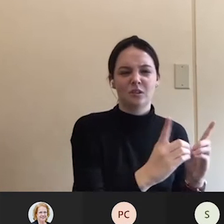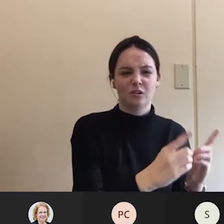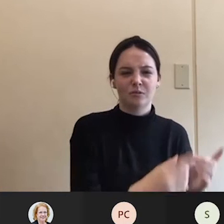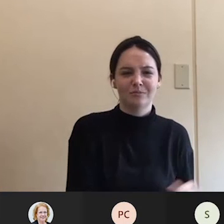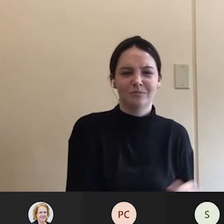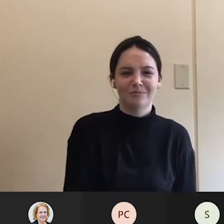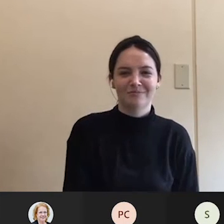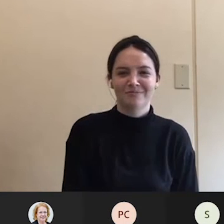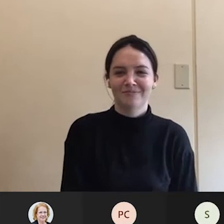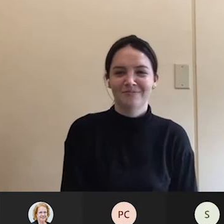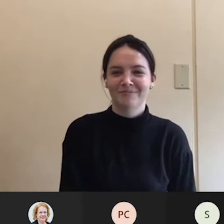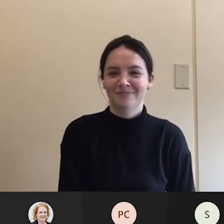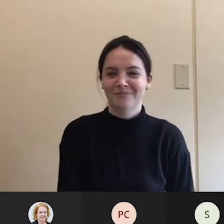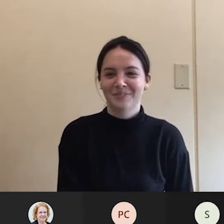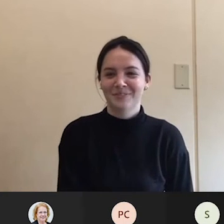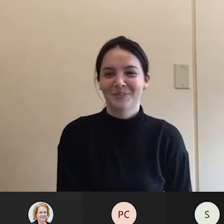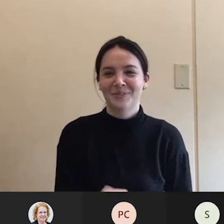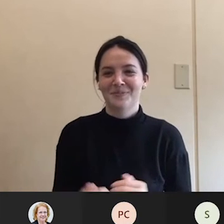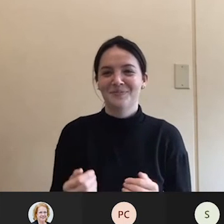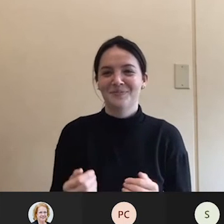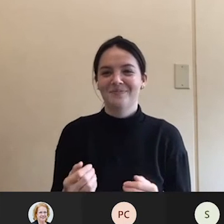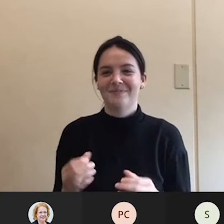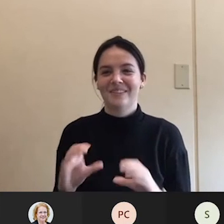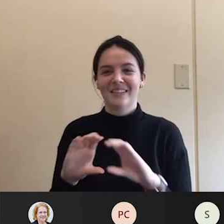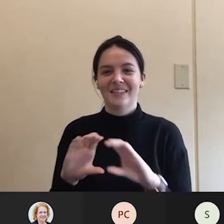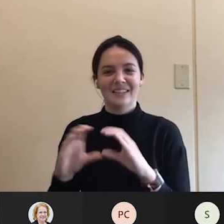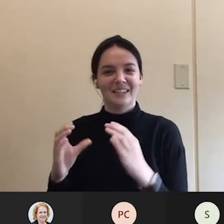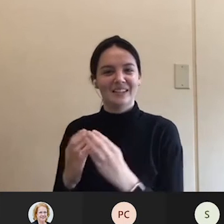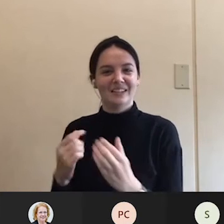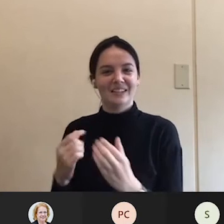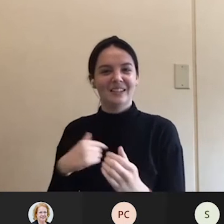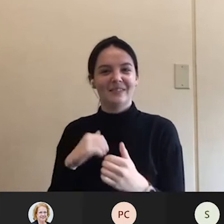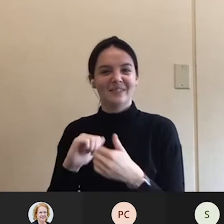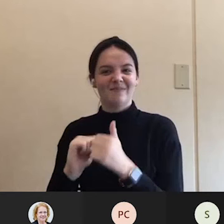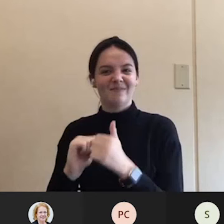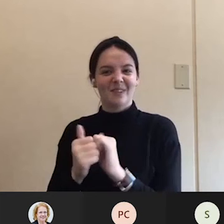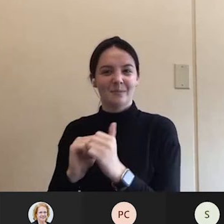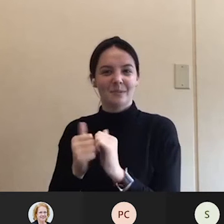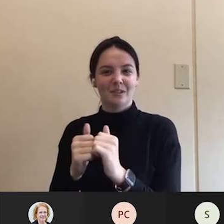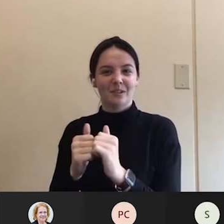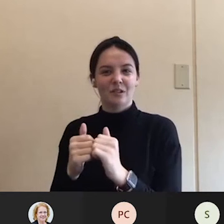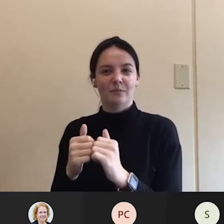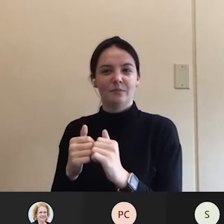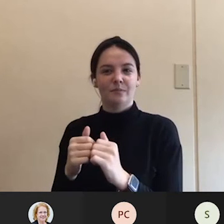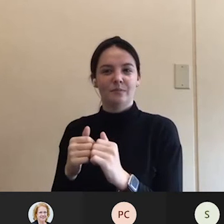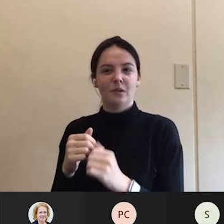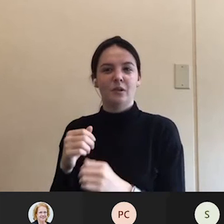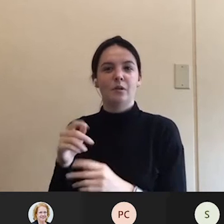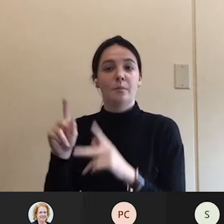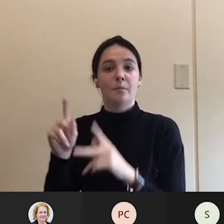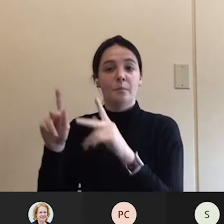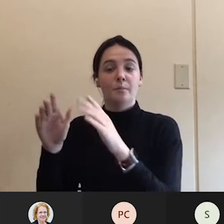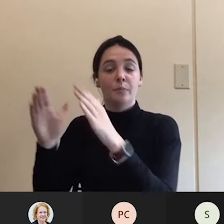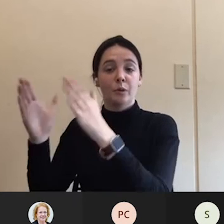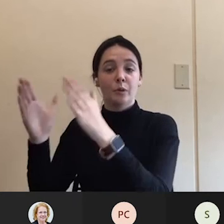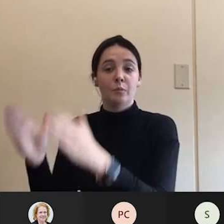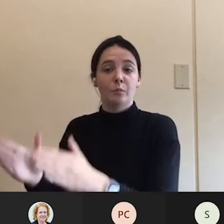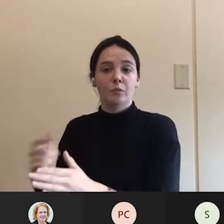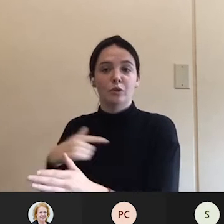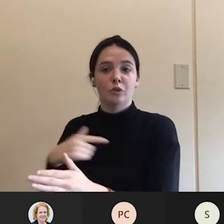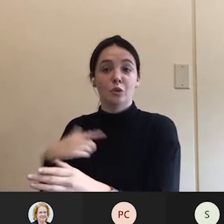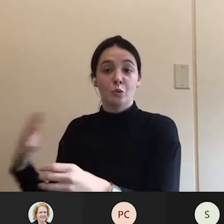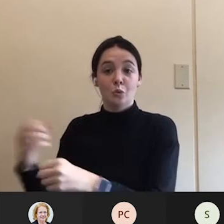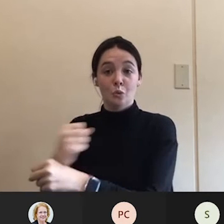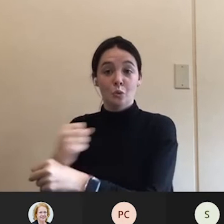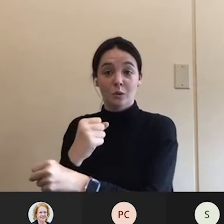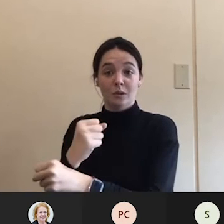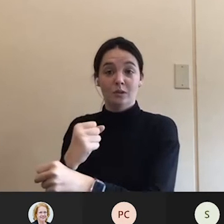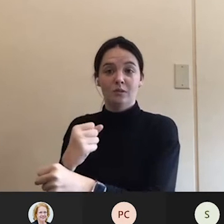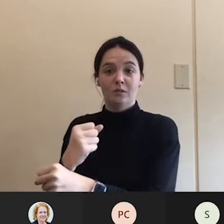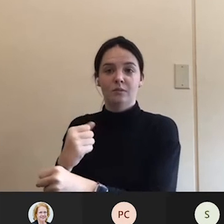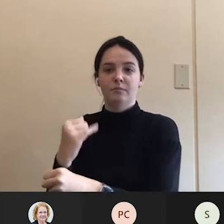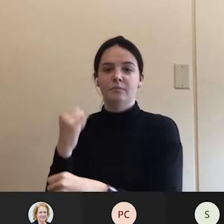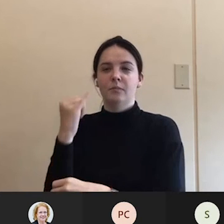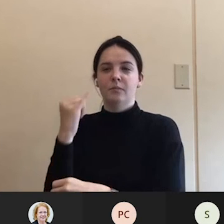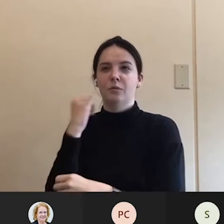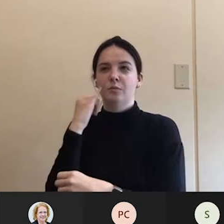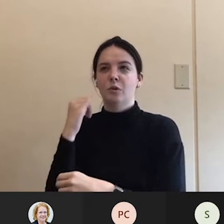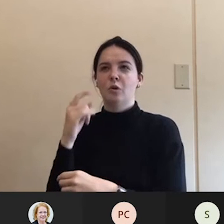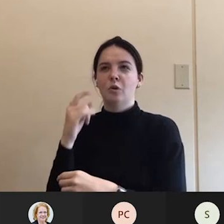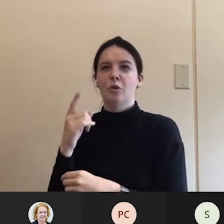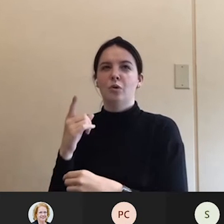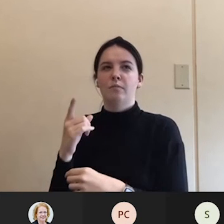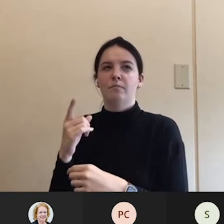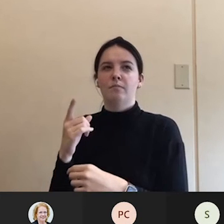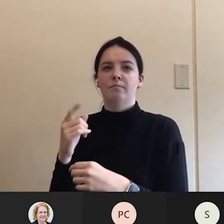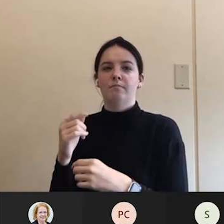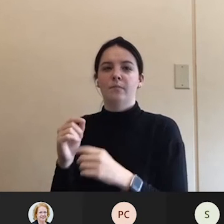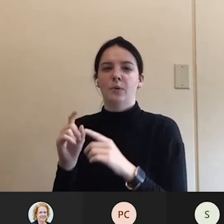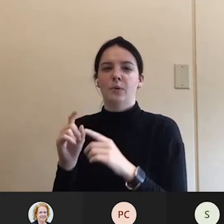So the way we do this in class is we have competitions, right? And whoever wins the competition, and the competition is how far you can launch a rocket. So you can do whatever you